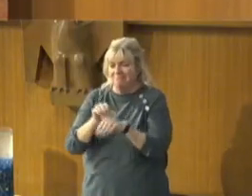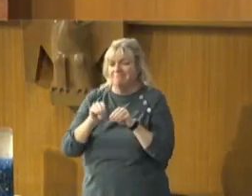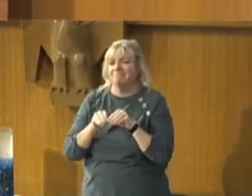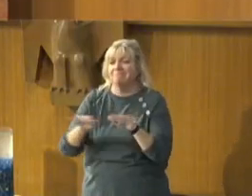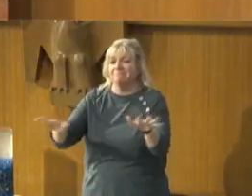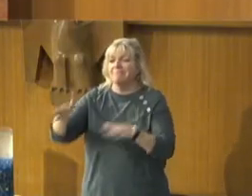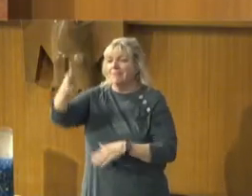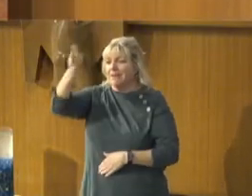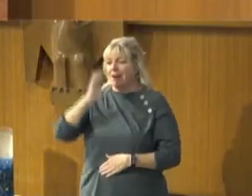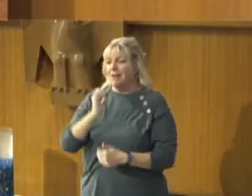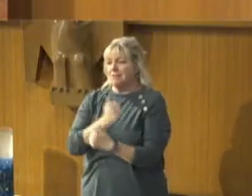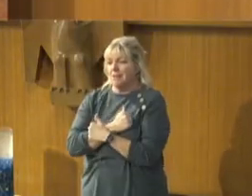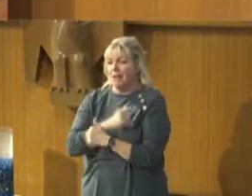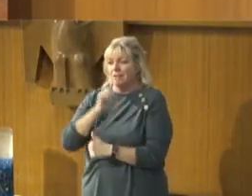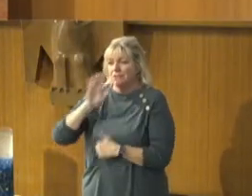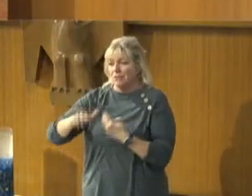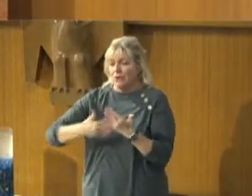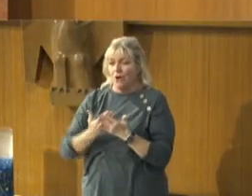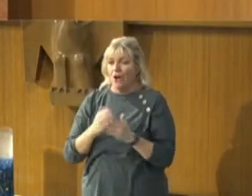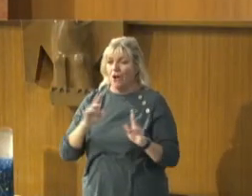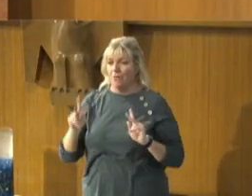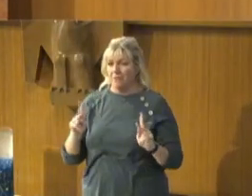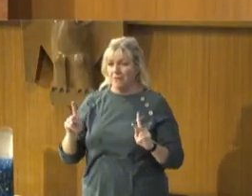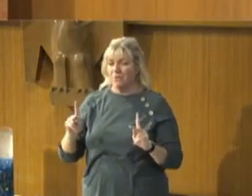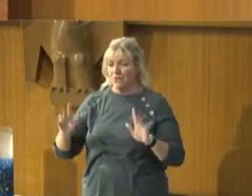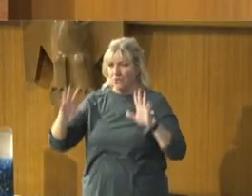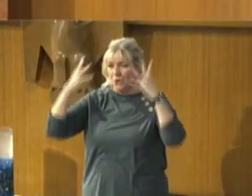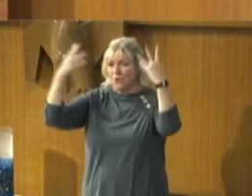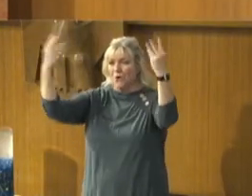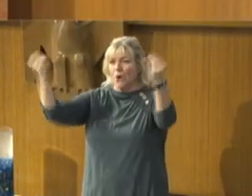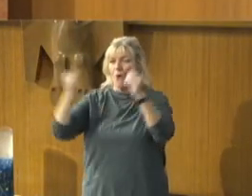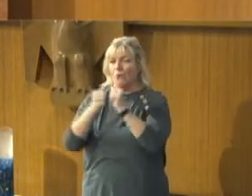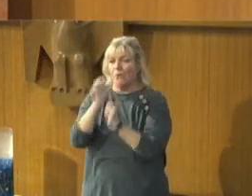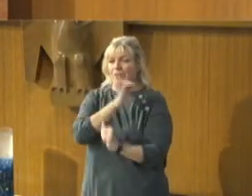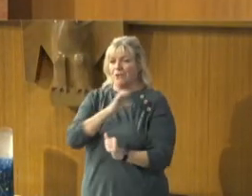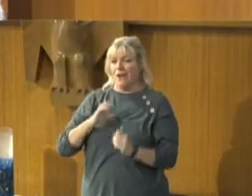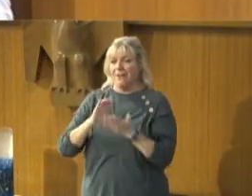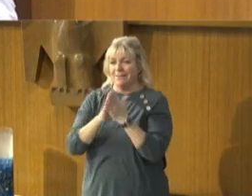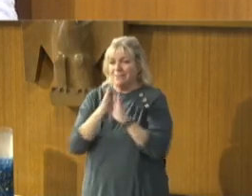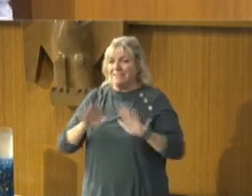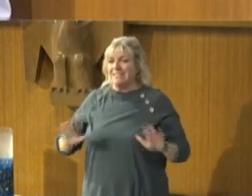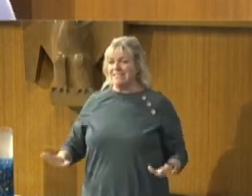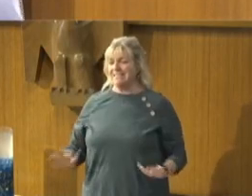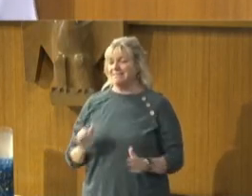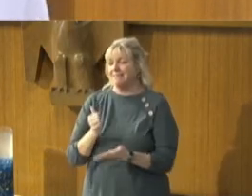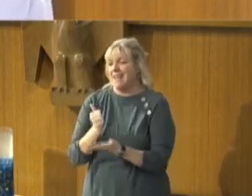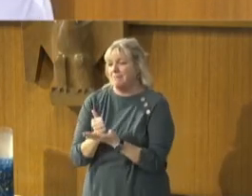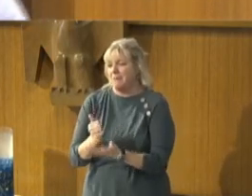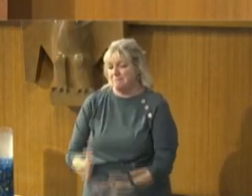is for all people. Go in the peace of Christ. Amen.